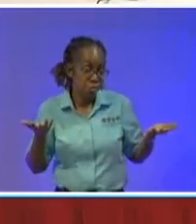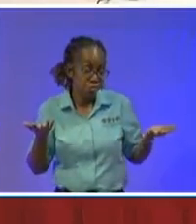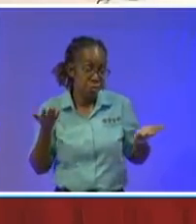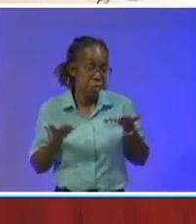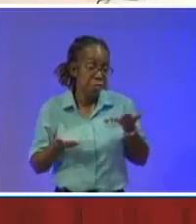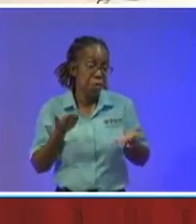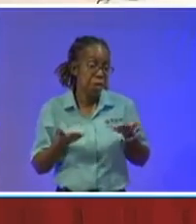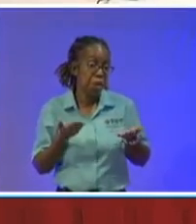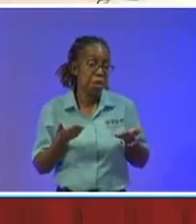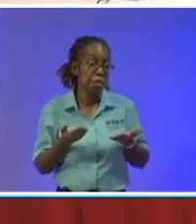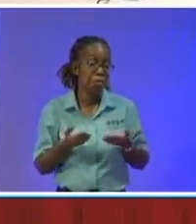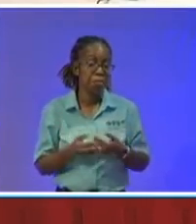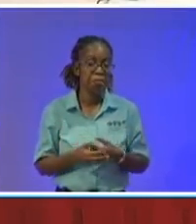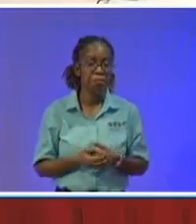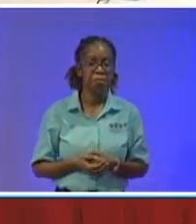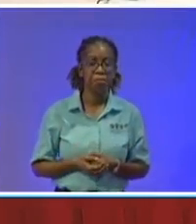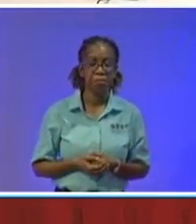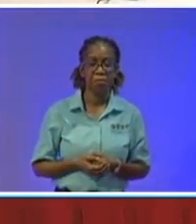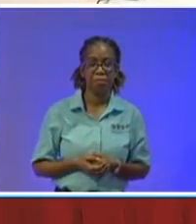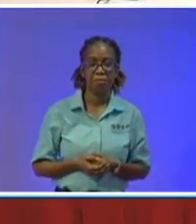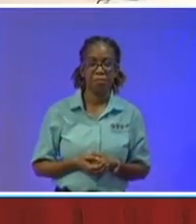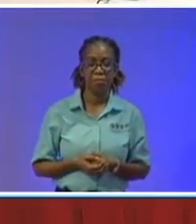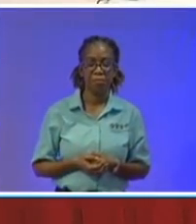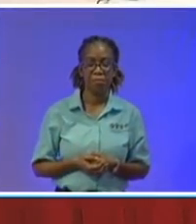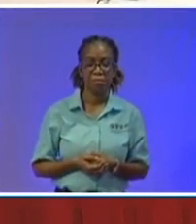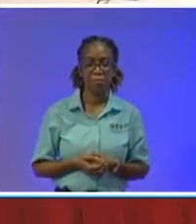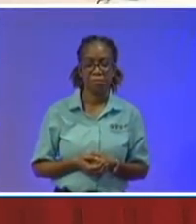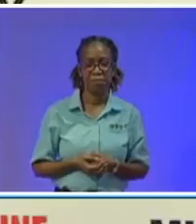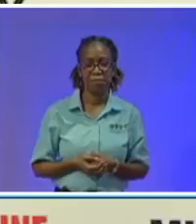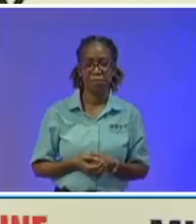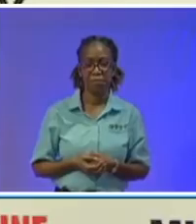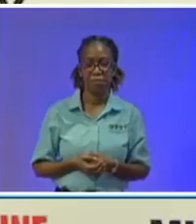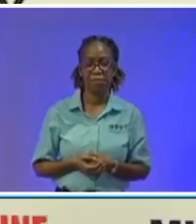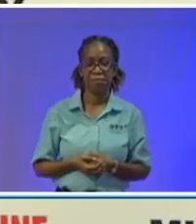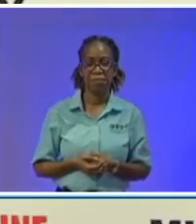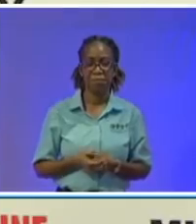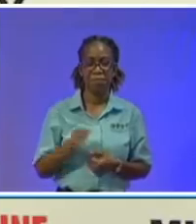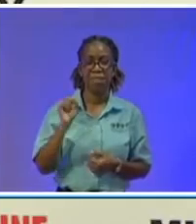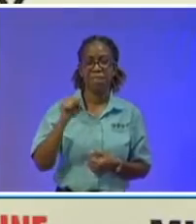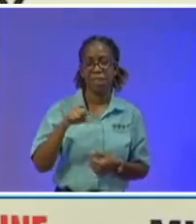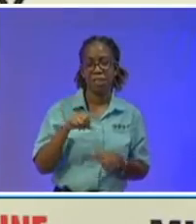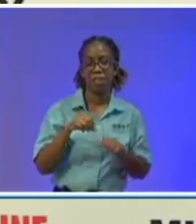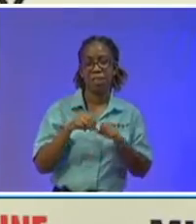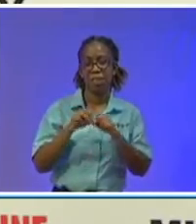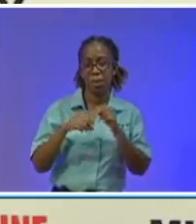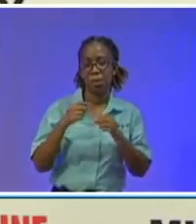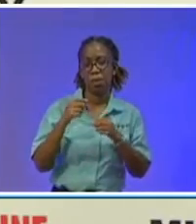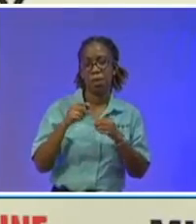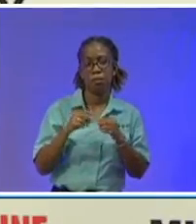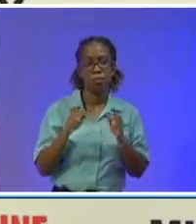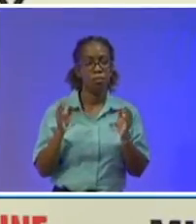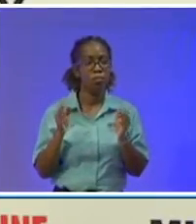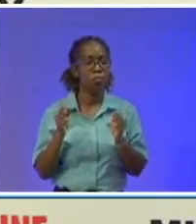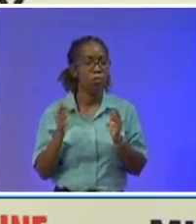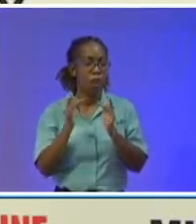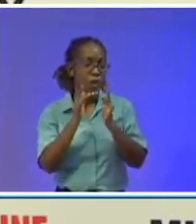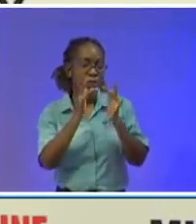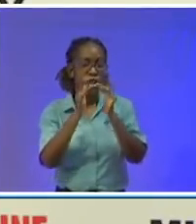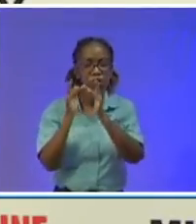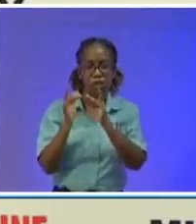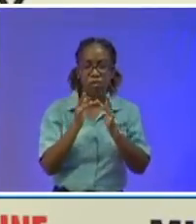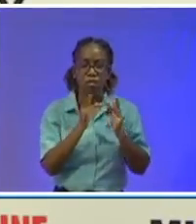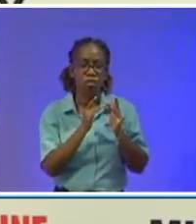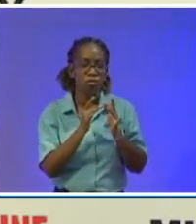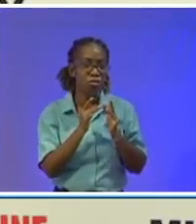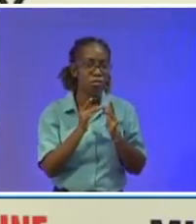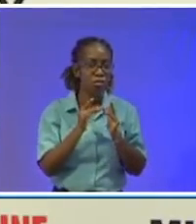having cases? Thank you. Yeah, so in terms of your contact tracing, generally speaking, what Mr. Sriram Singh and even Dr.